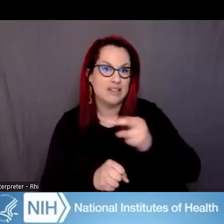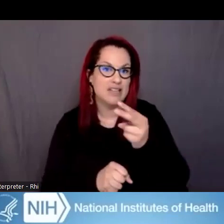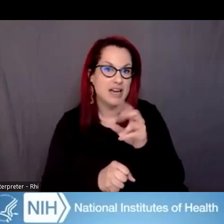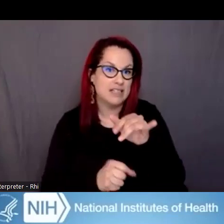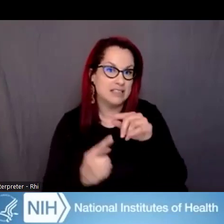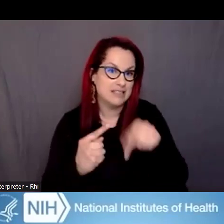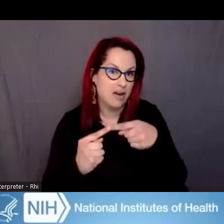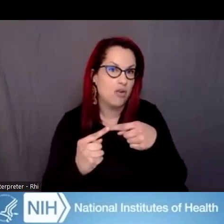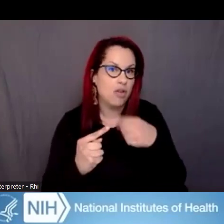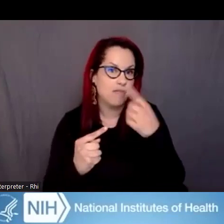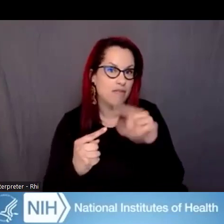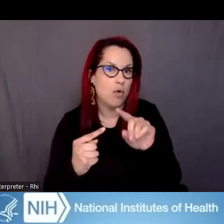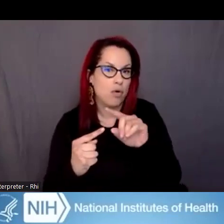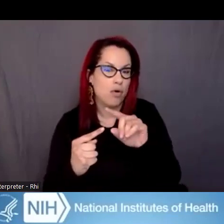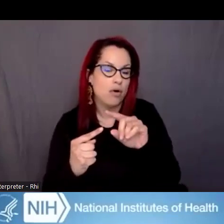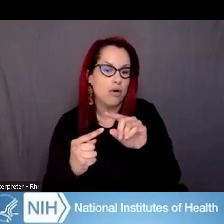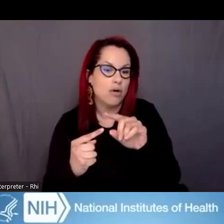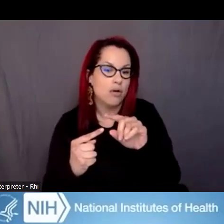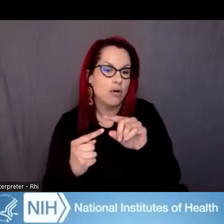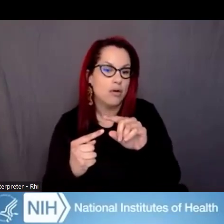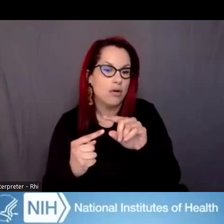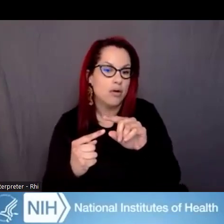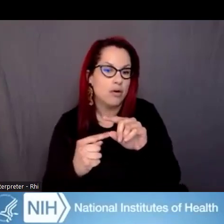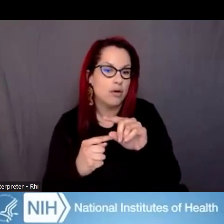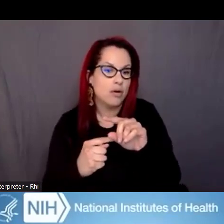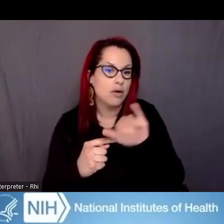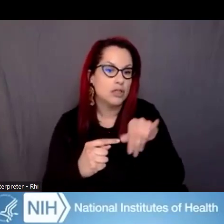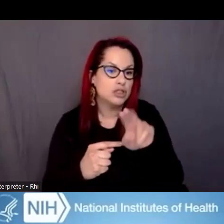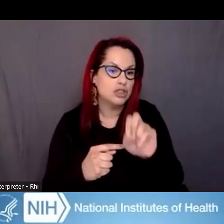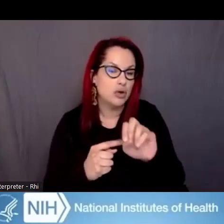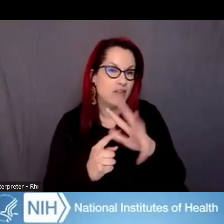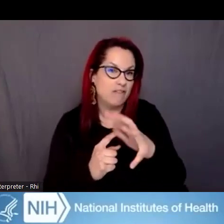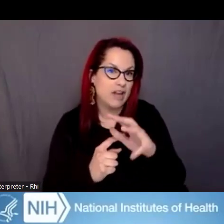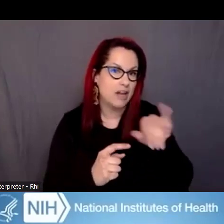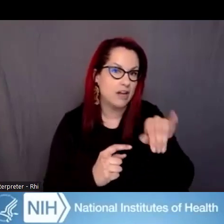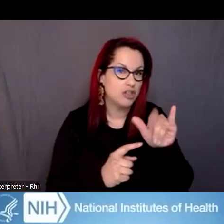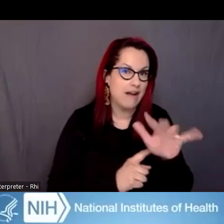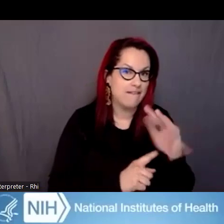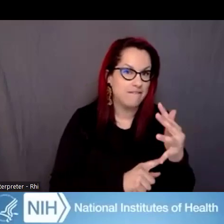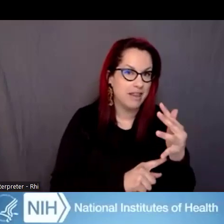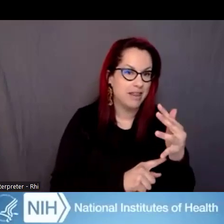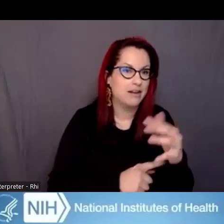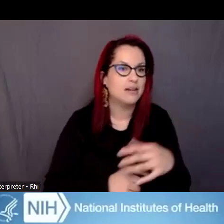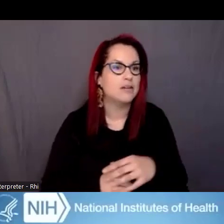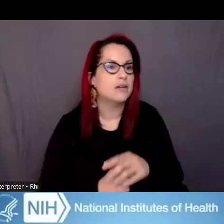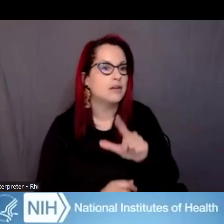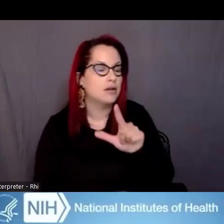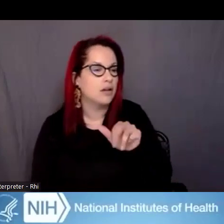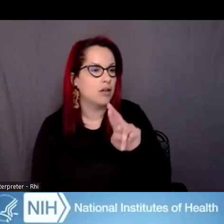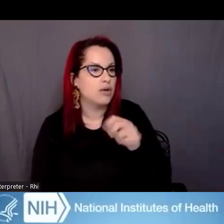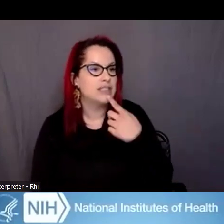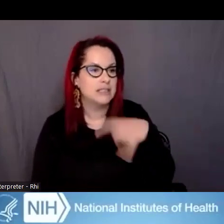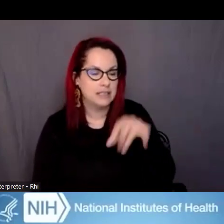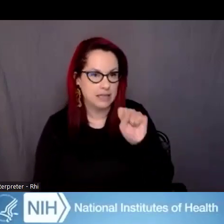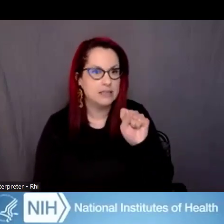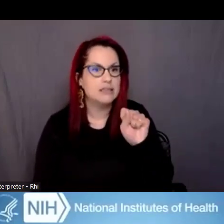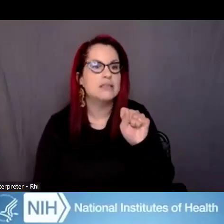for June 5th and July 5th? Yes, that will be, we're starting